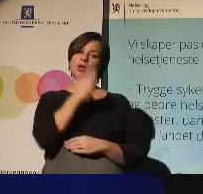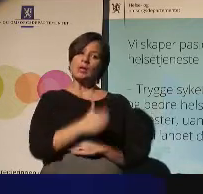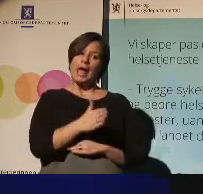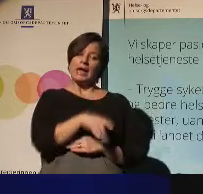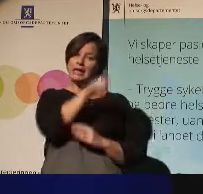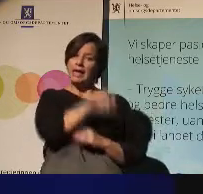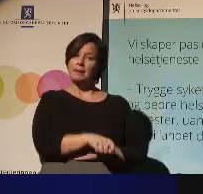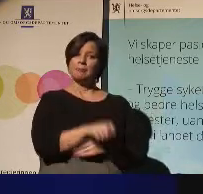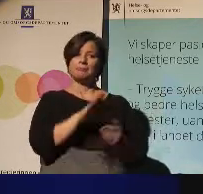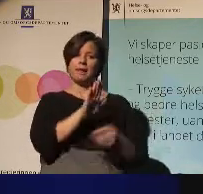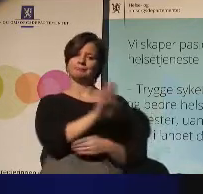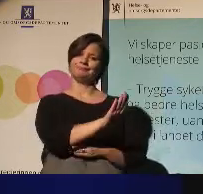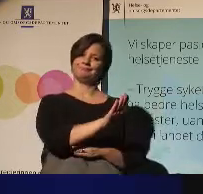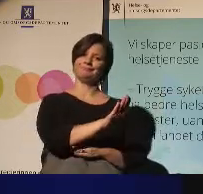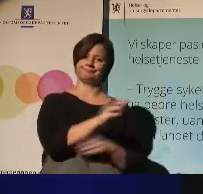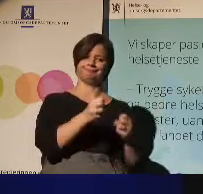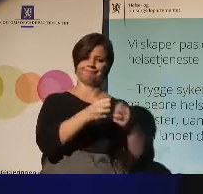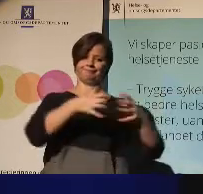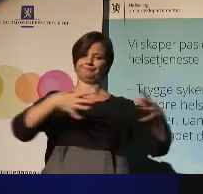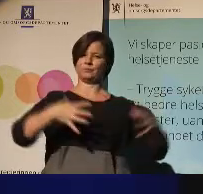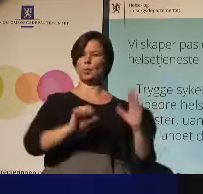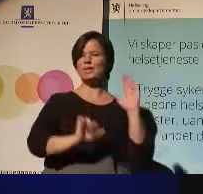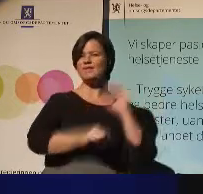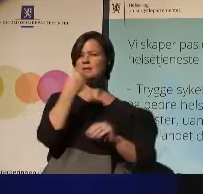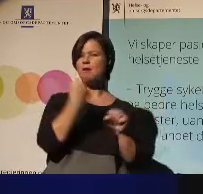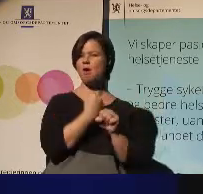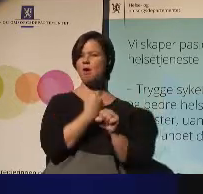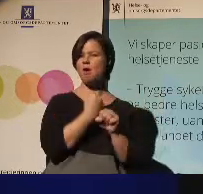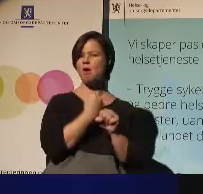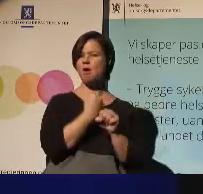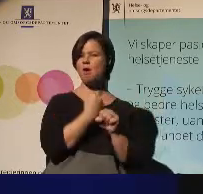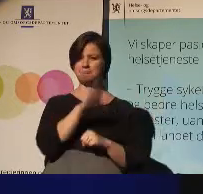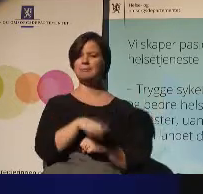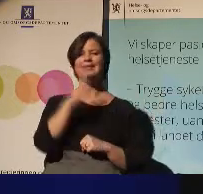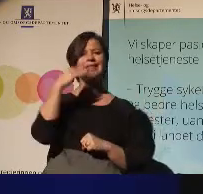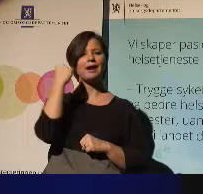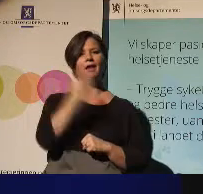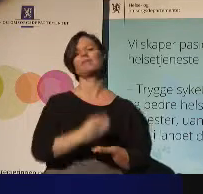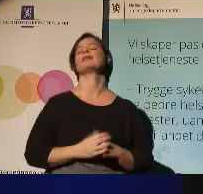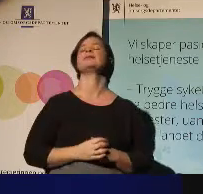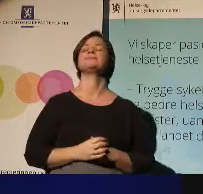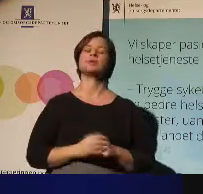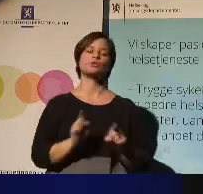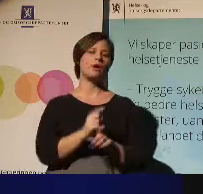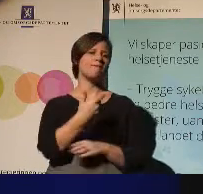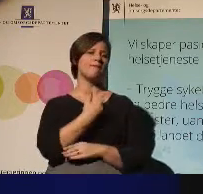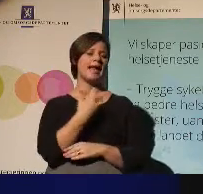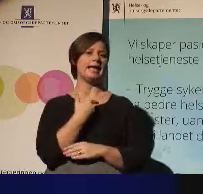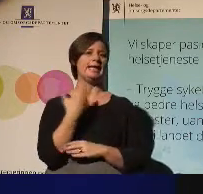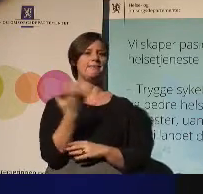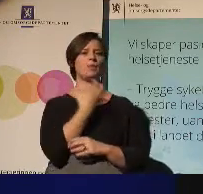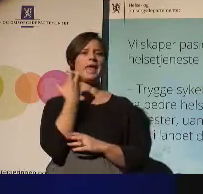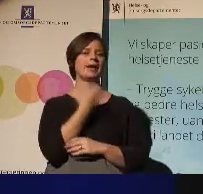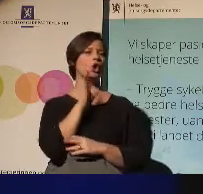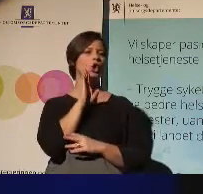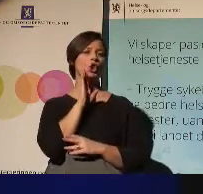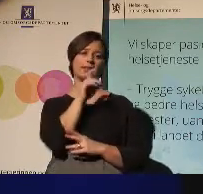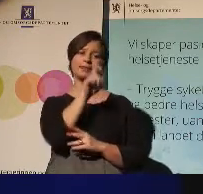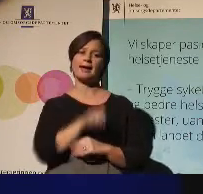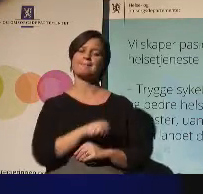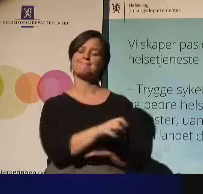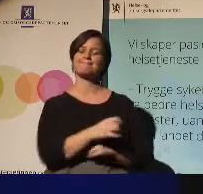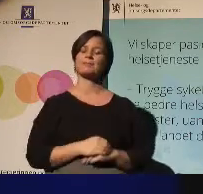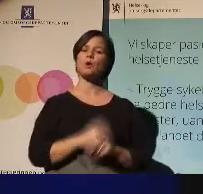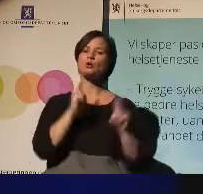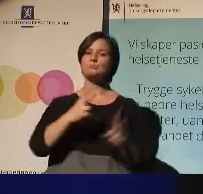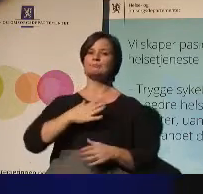your progress on doing this important work in the Netherlands. It's been very impressive to listen to. Also,